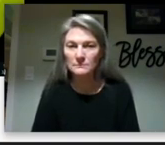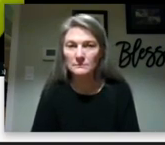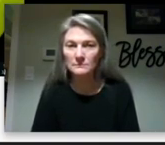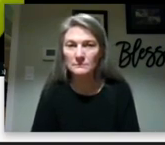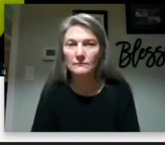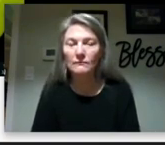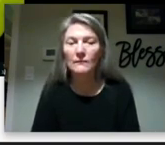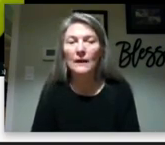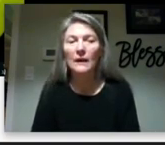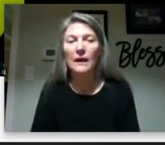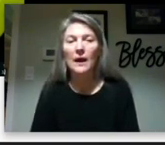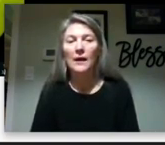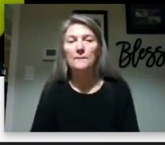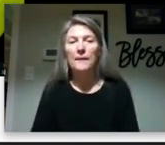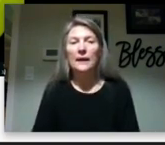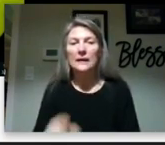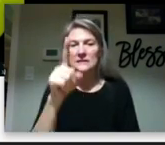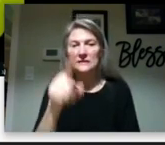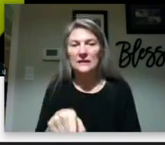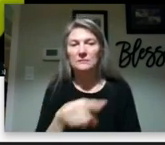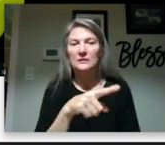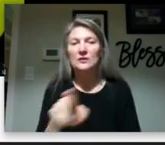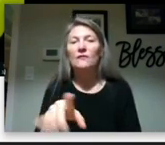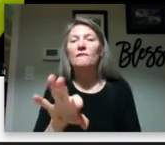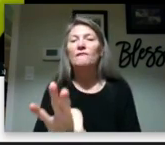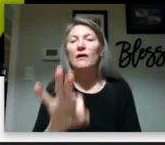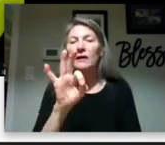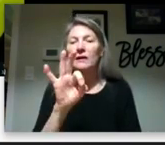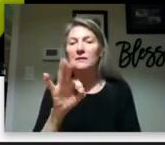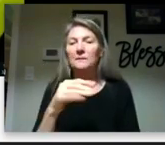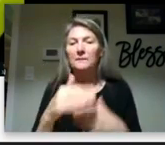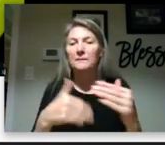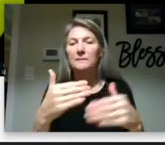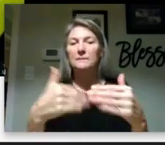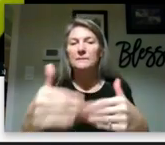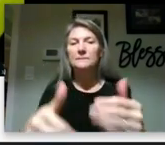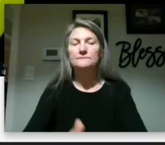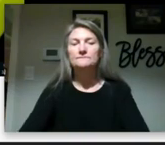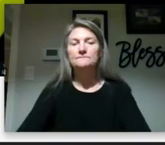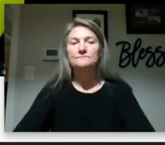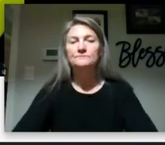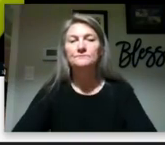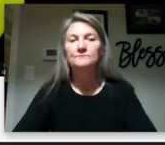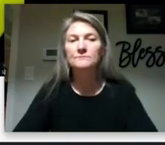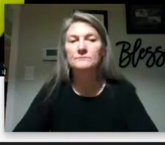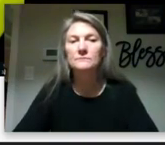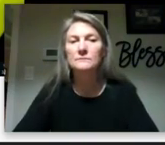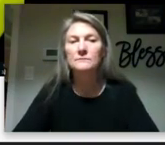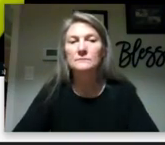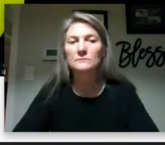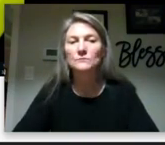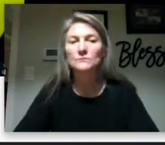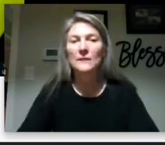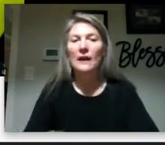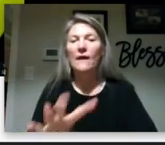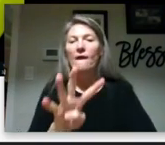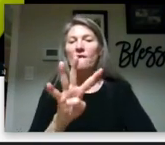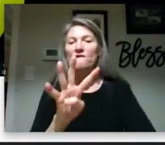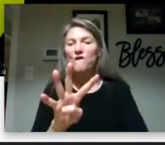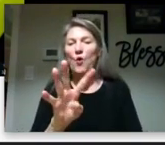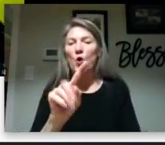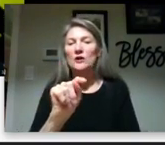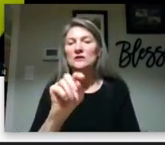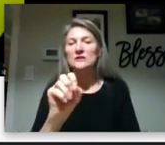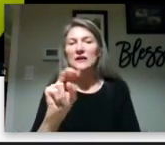going to make a little table here, and I want you to find the pattern. So 4 tons, if I